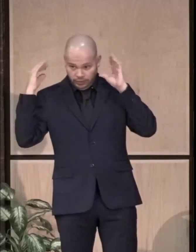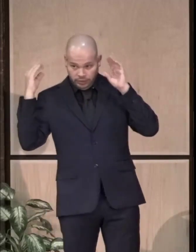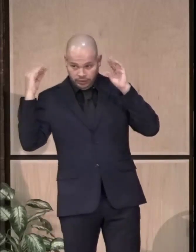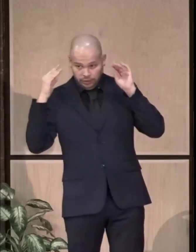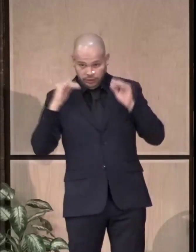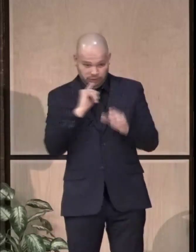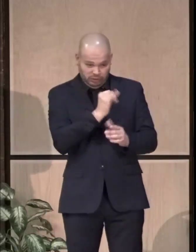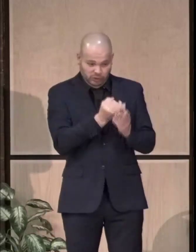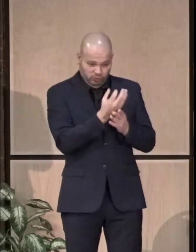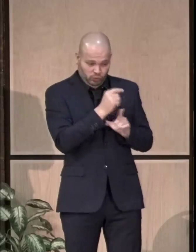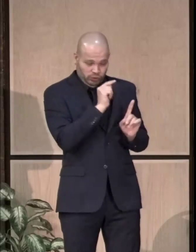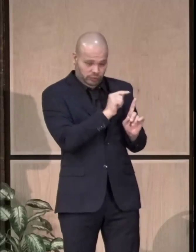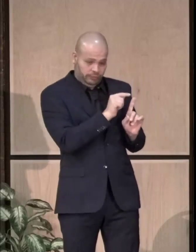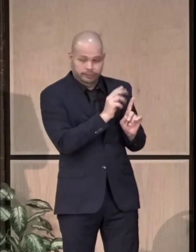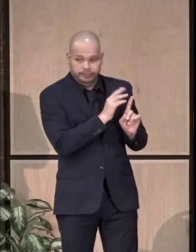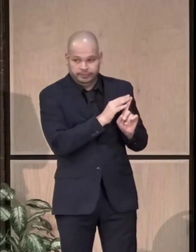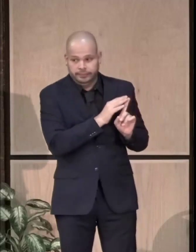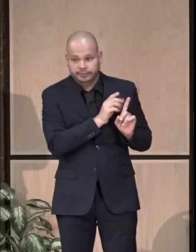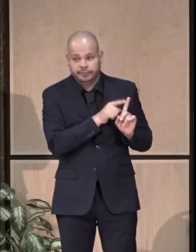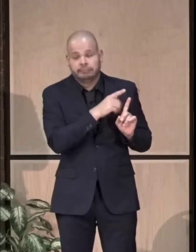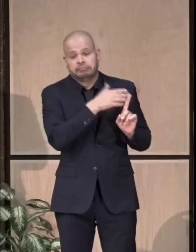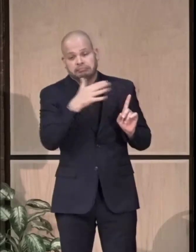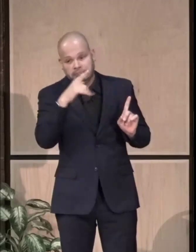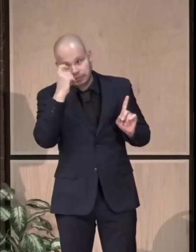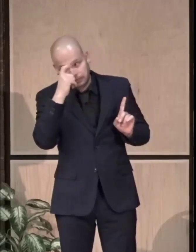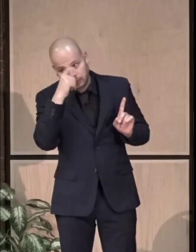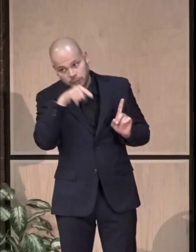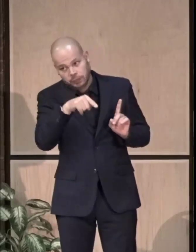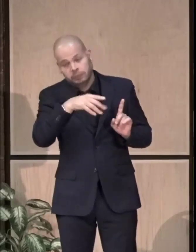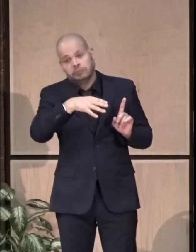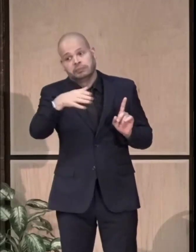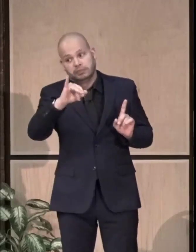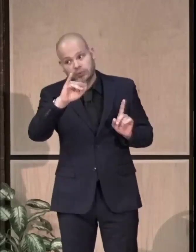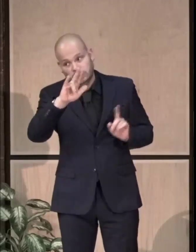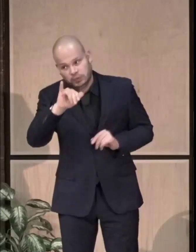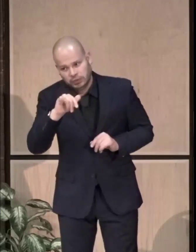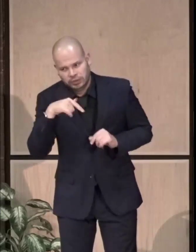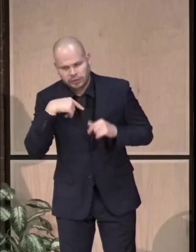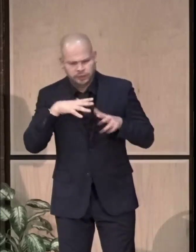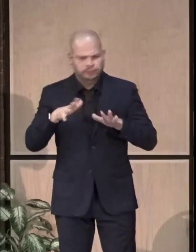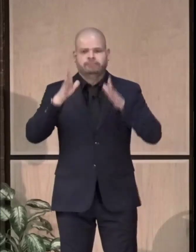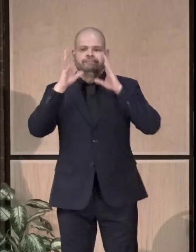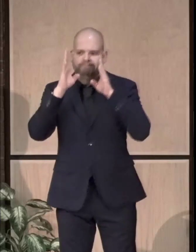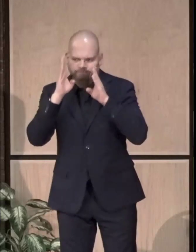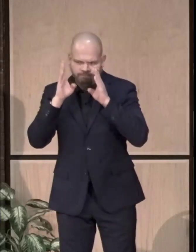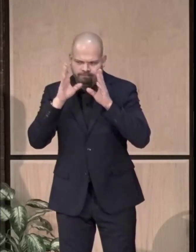incidents, over the summer to July. So yes, I mean, I'm kind of aware of he was on my radar at that point.